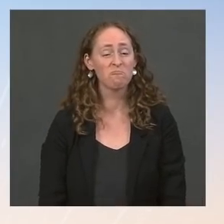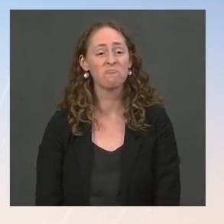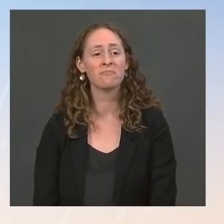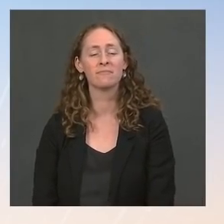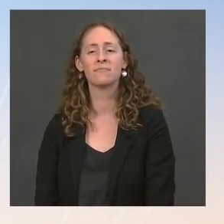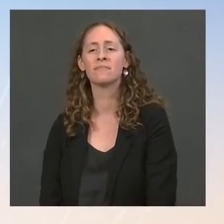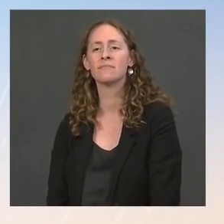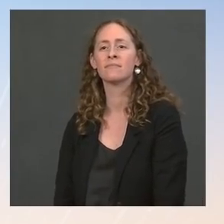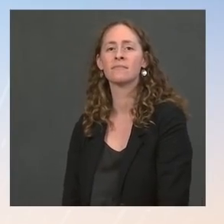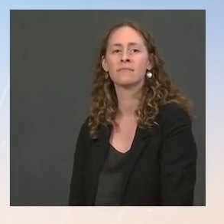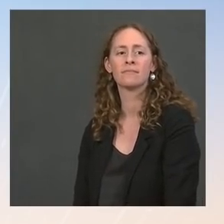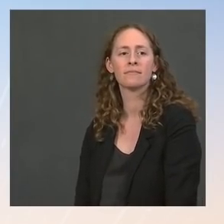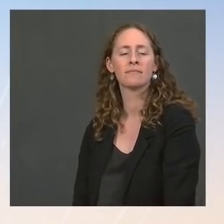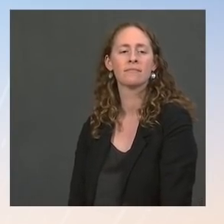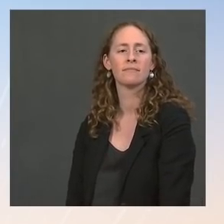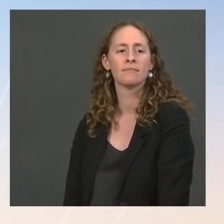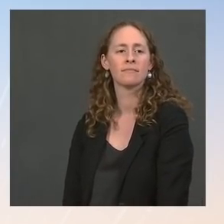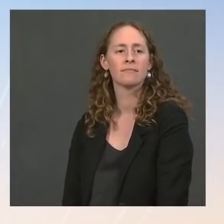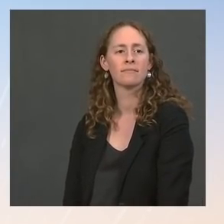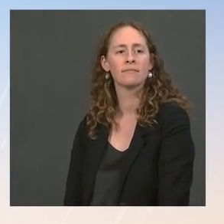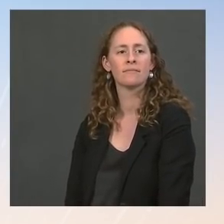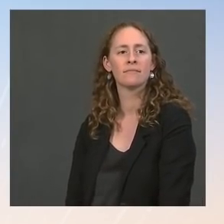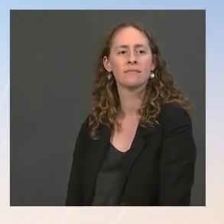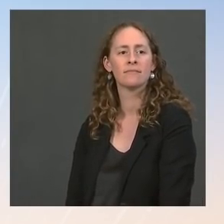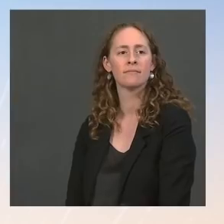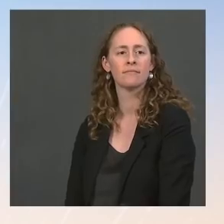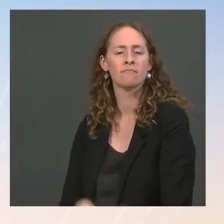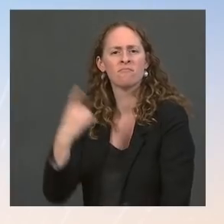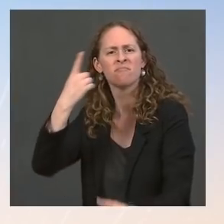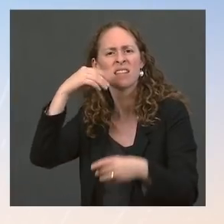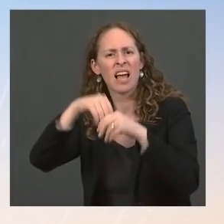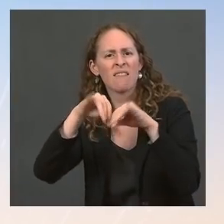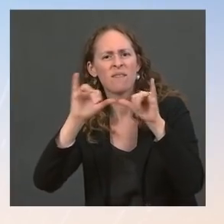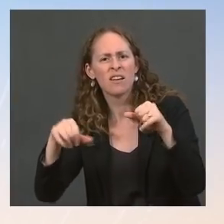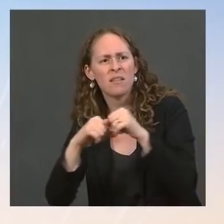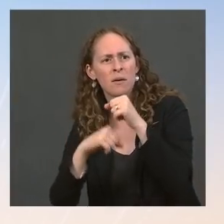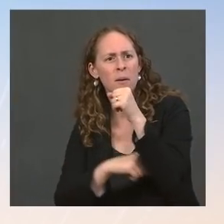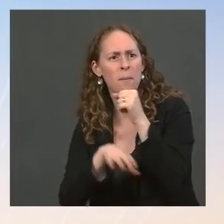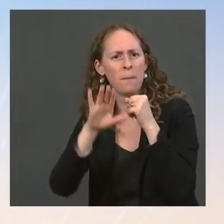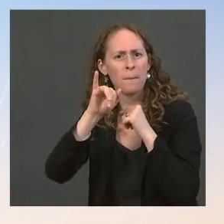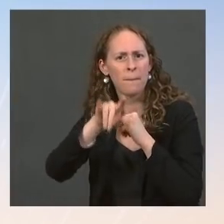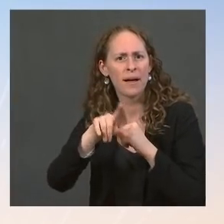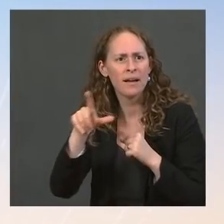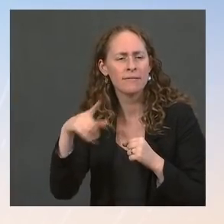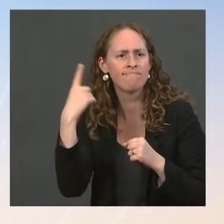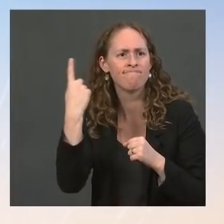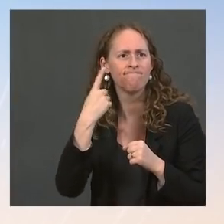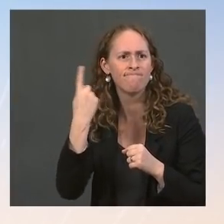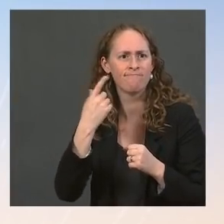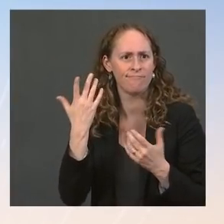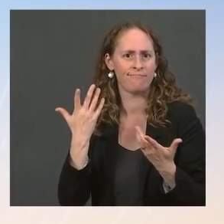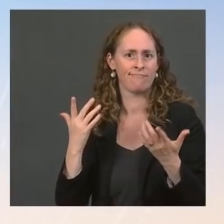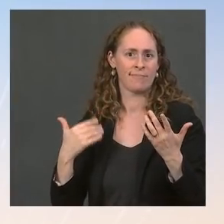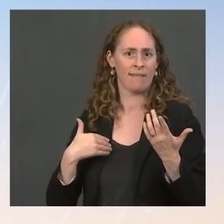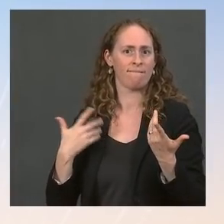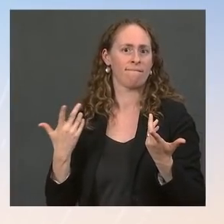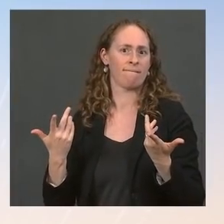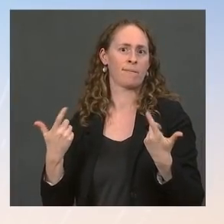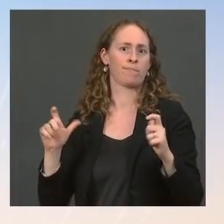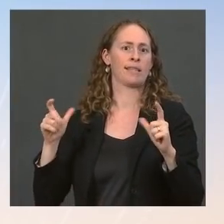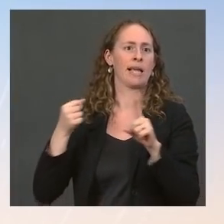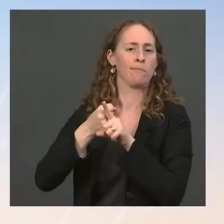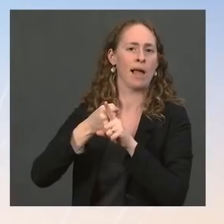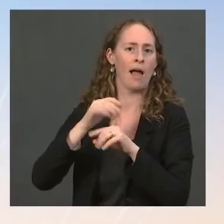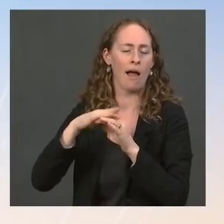Since the infrastructure bill spending won't really impact the economy for about another 9 months at earliest,